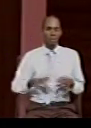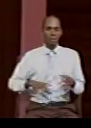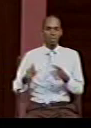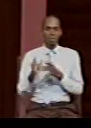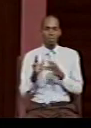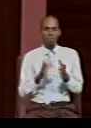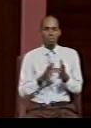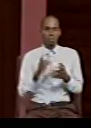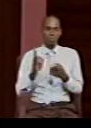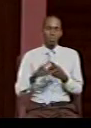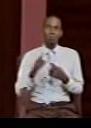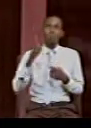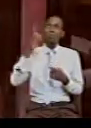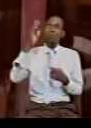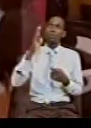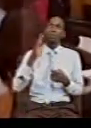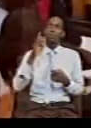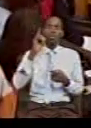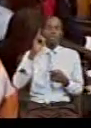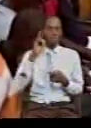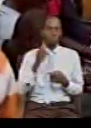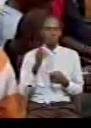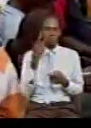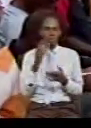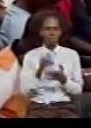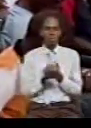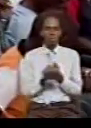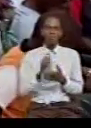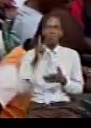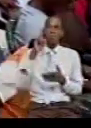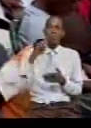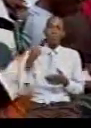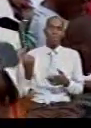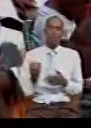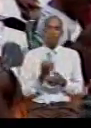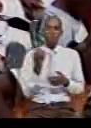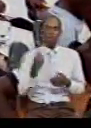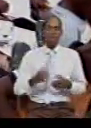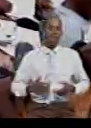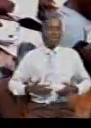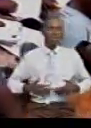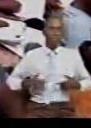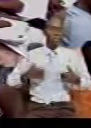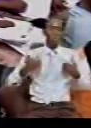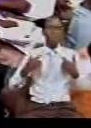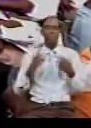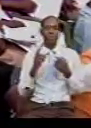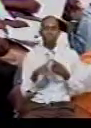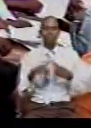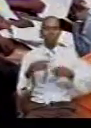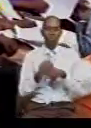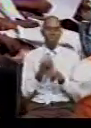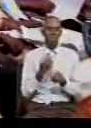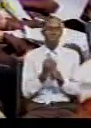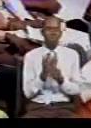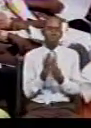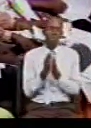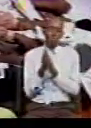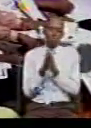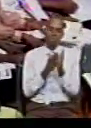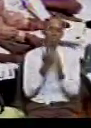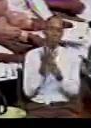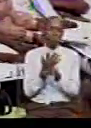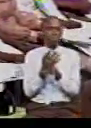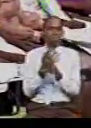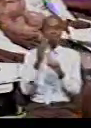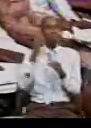God, he ever liveth to make intercession for them. Verse 26,